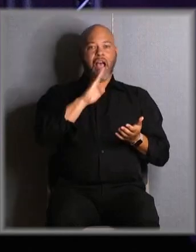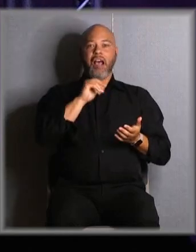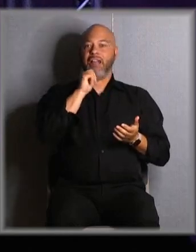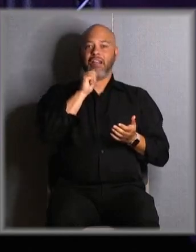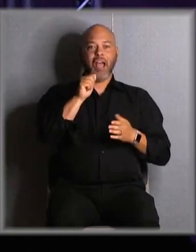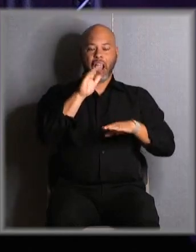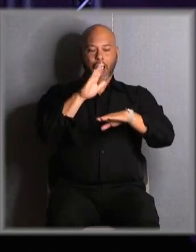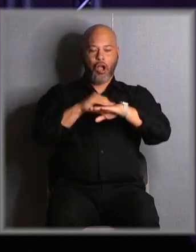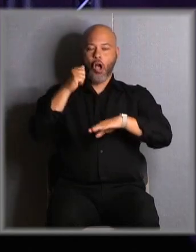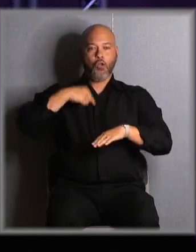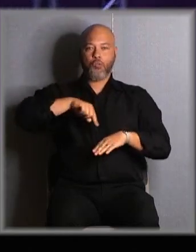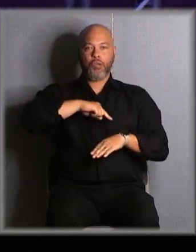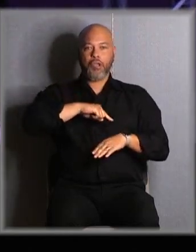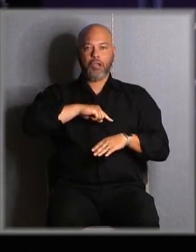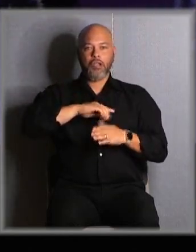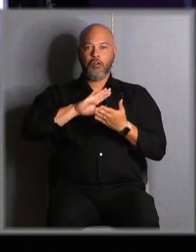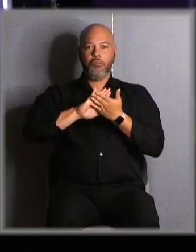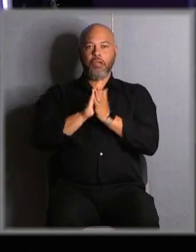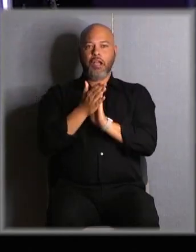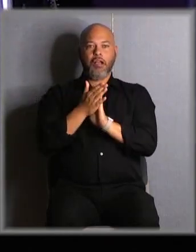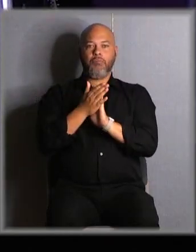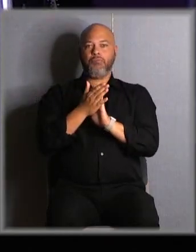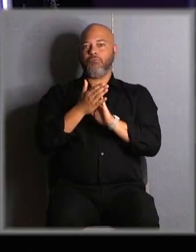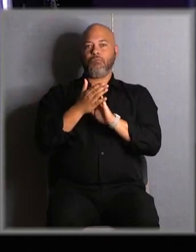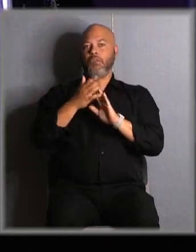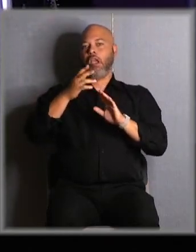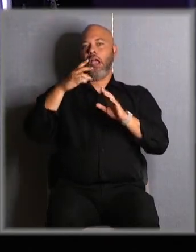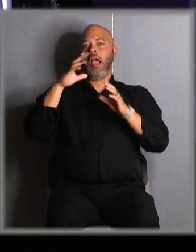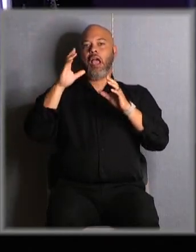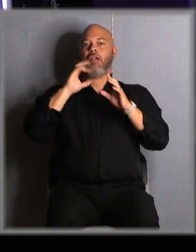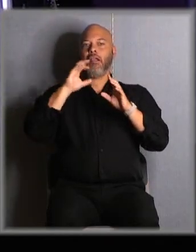call you to be a superhero.